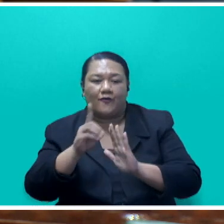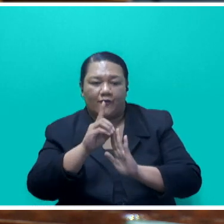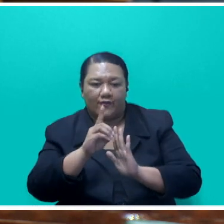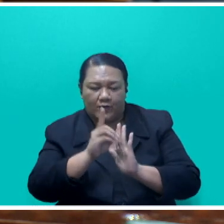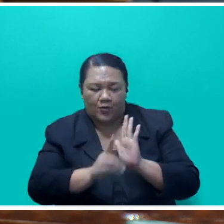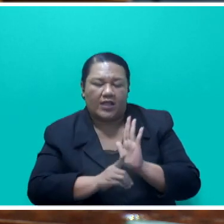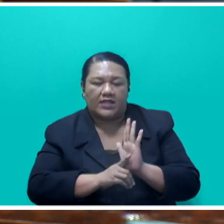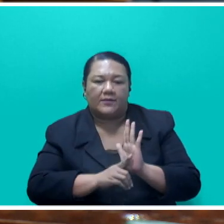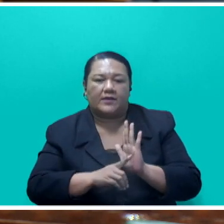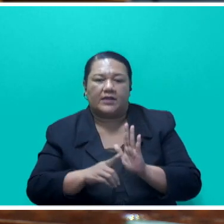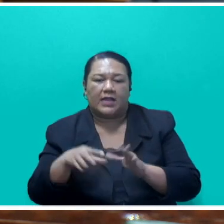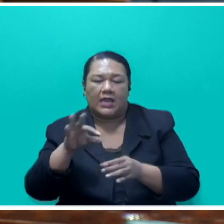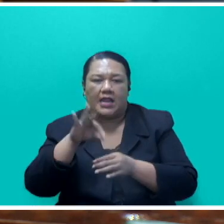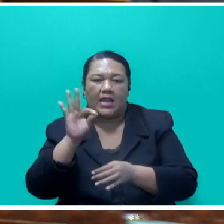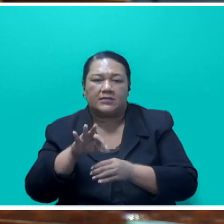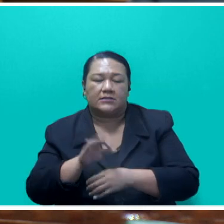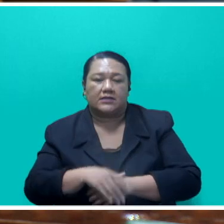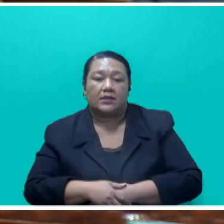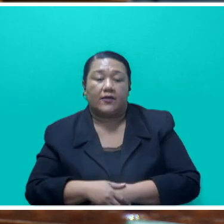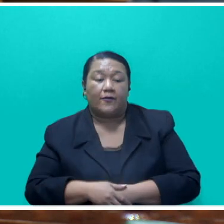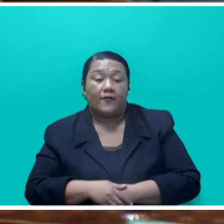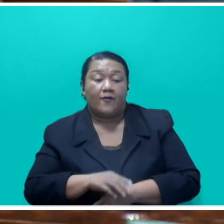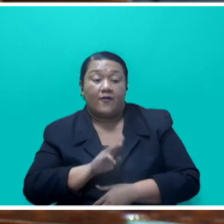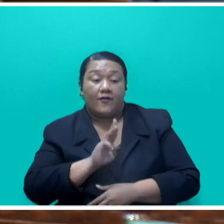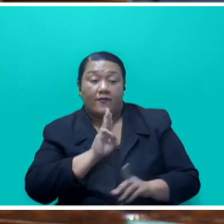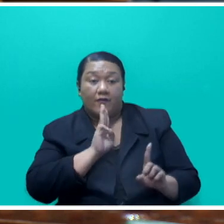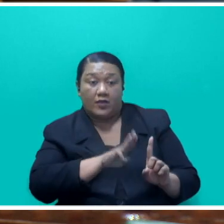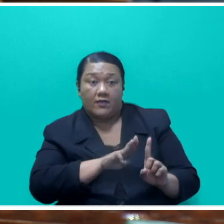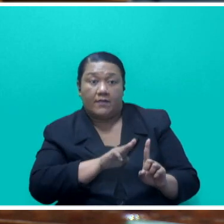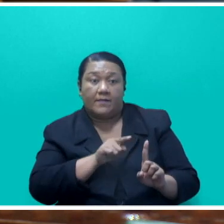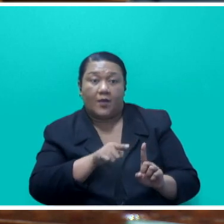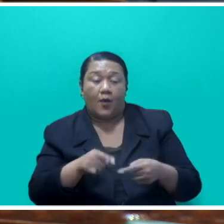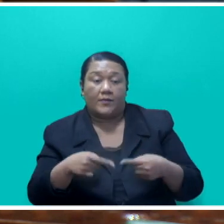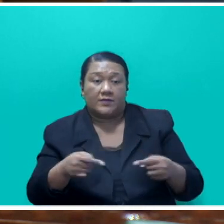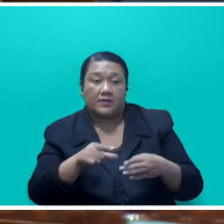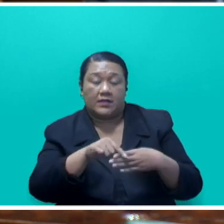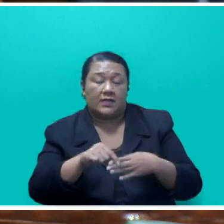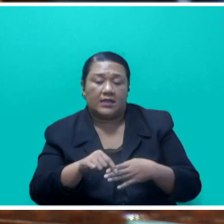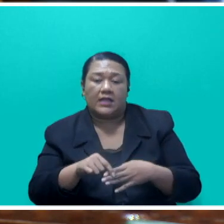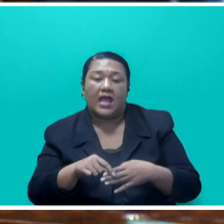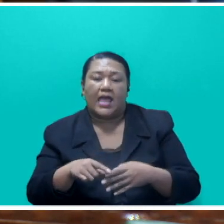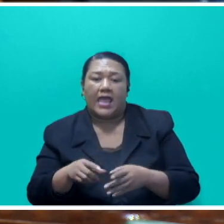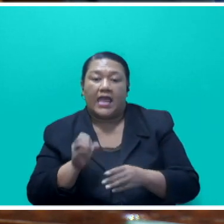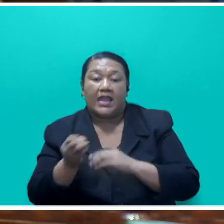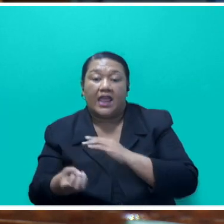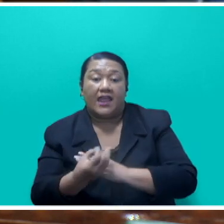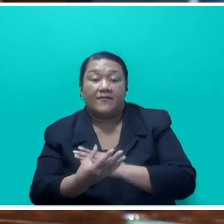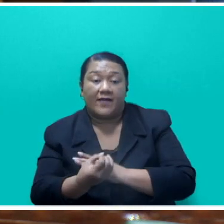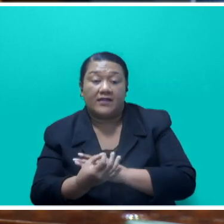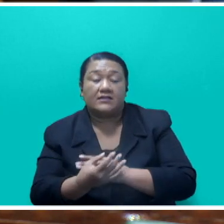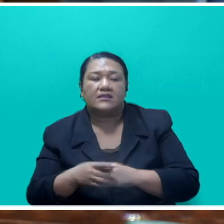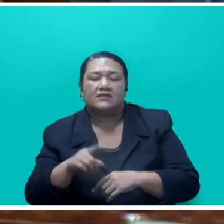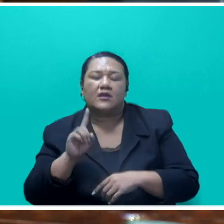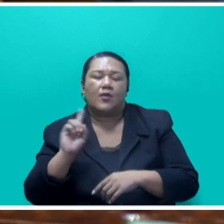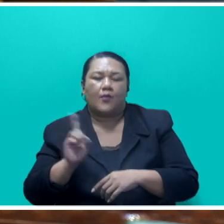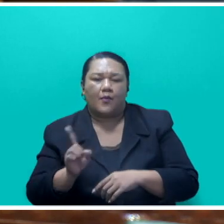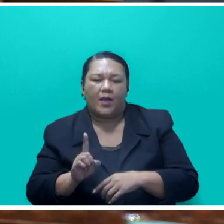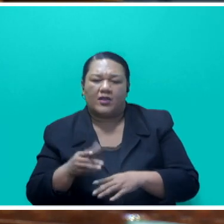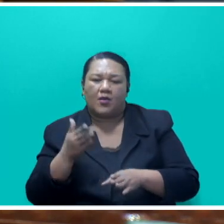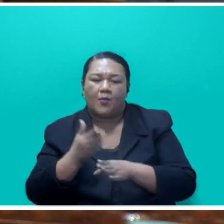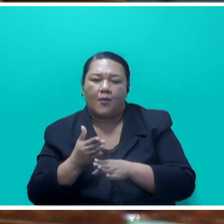am a proud member. His Excellency has rightfully alluded to many challenges and headwinds that lie ahead of our